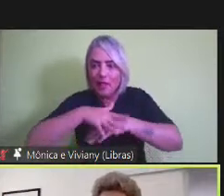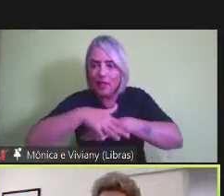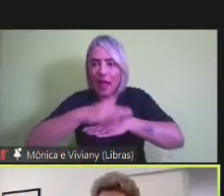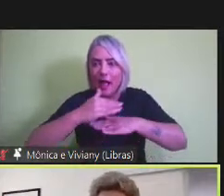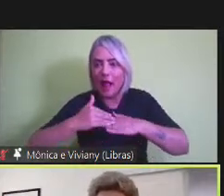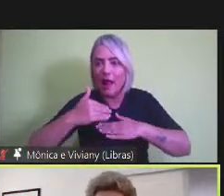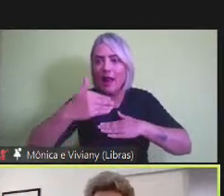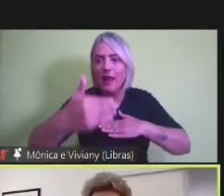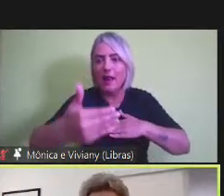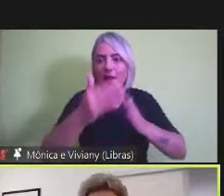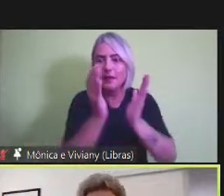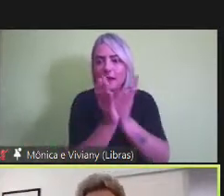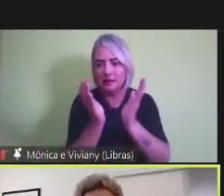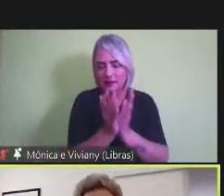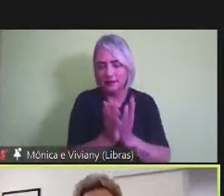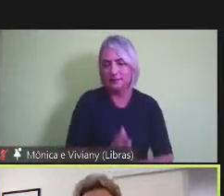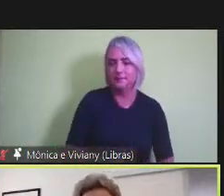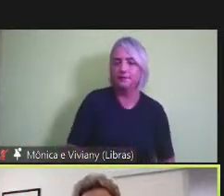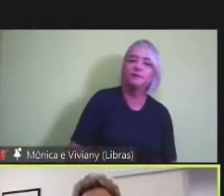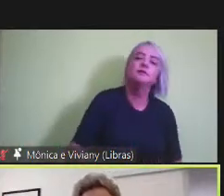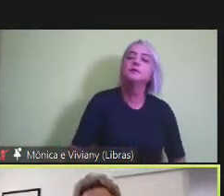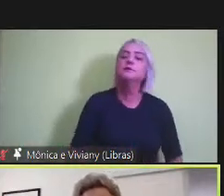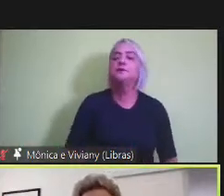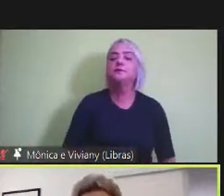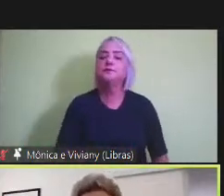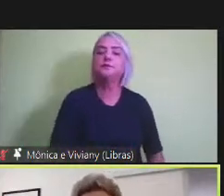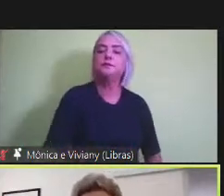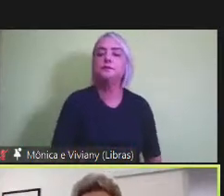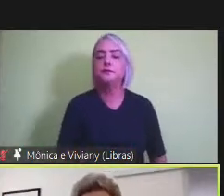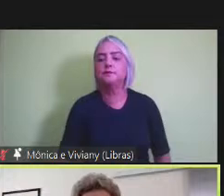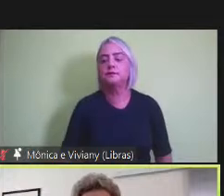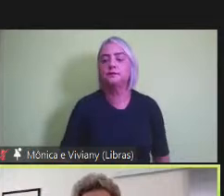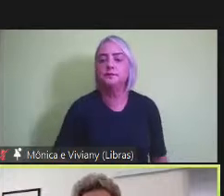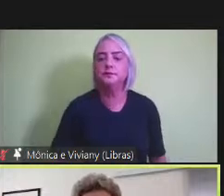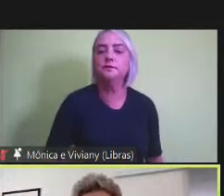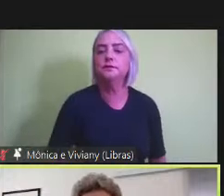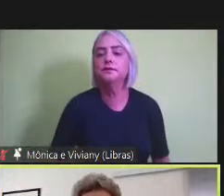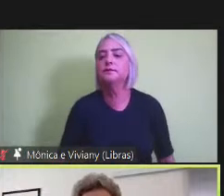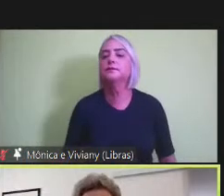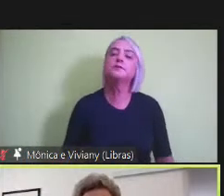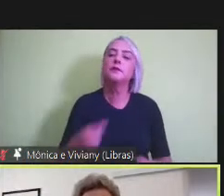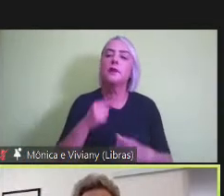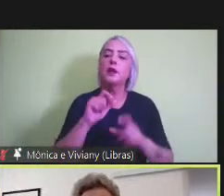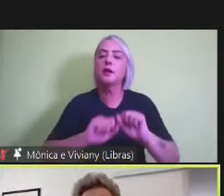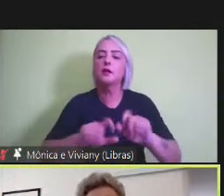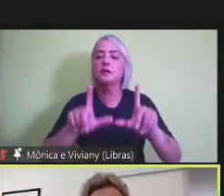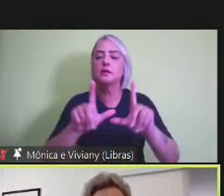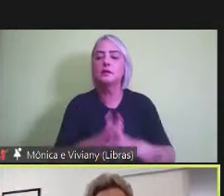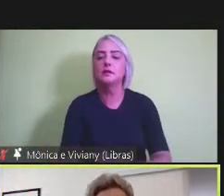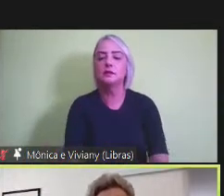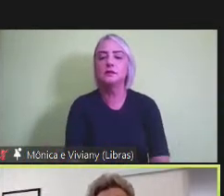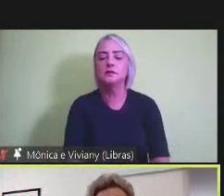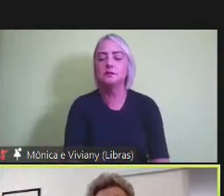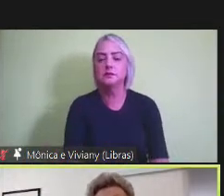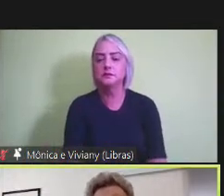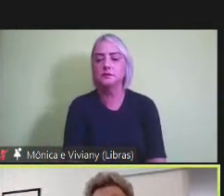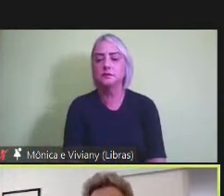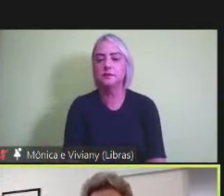goes very far beyond to the teams. Next slide, please.